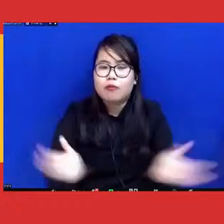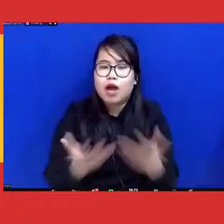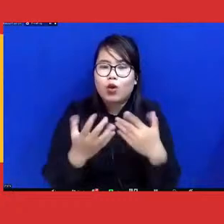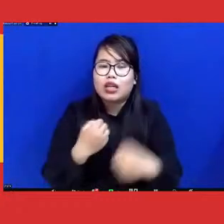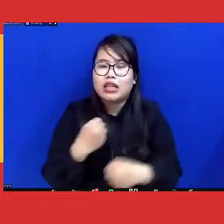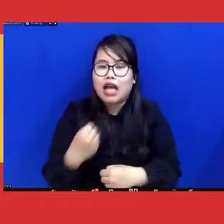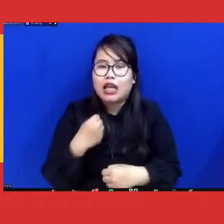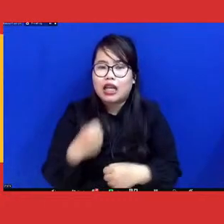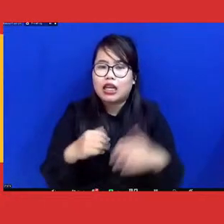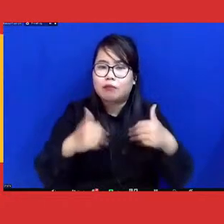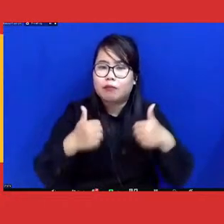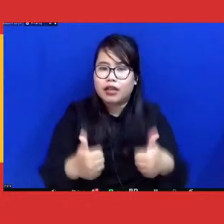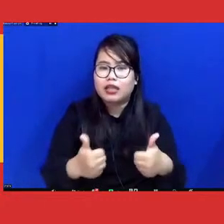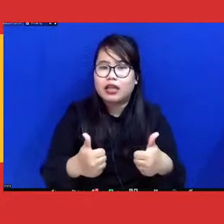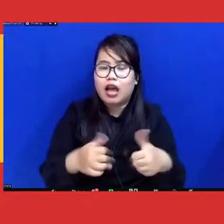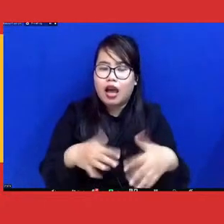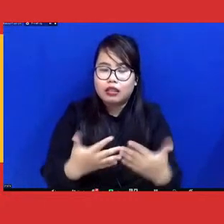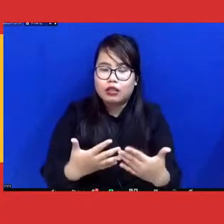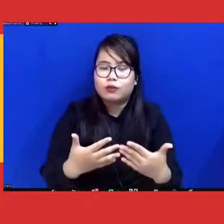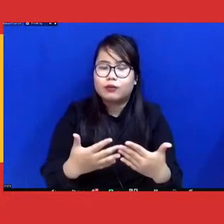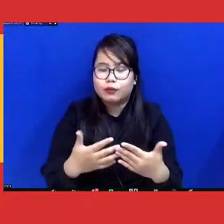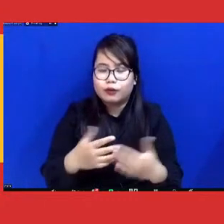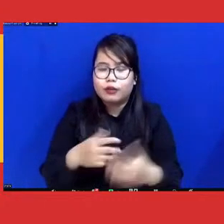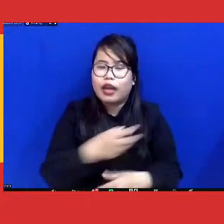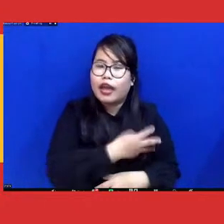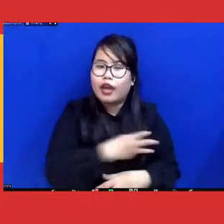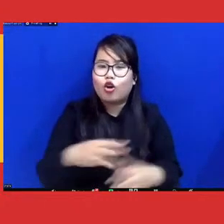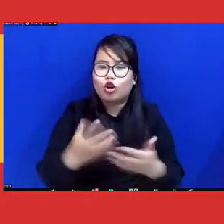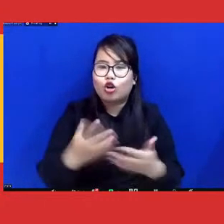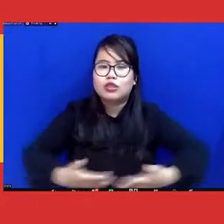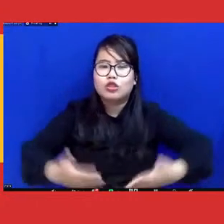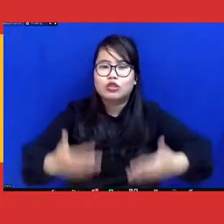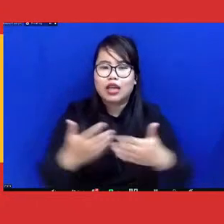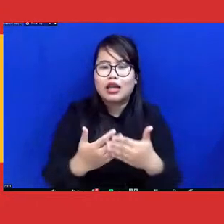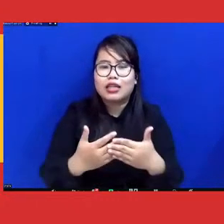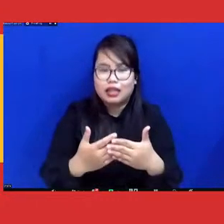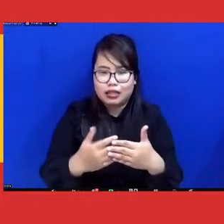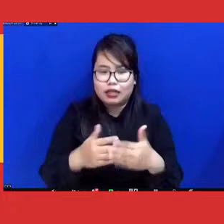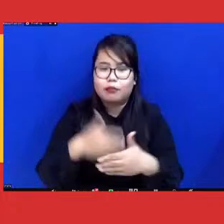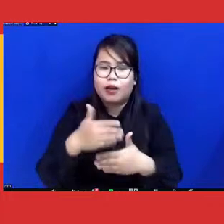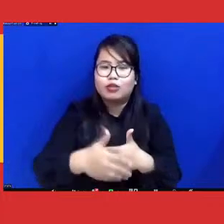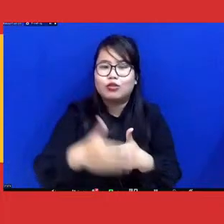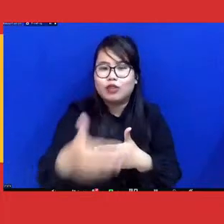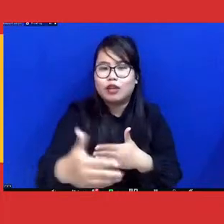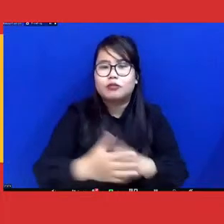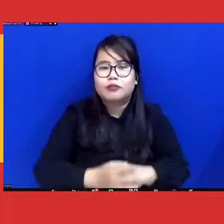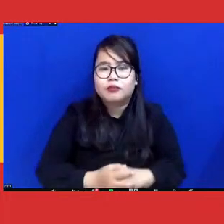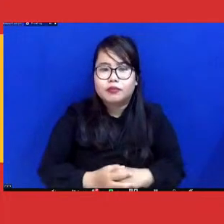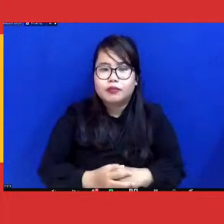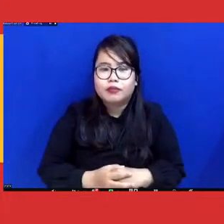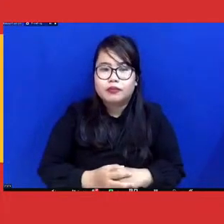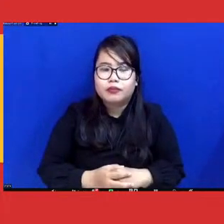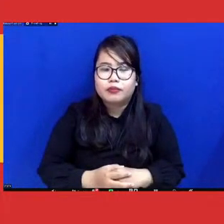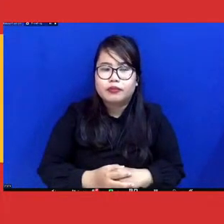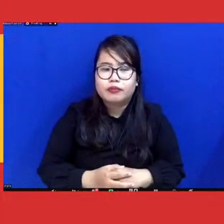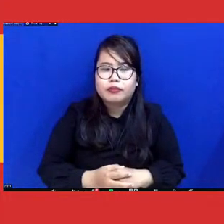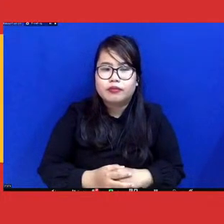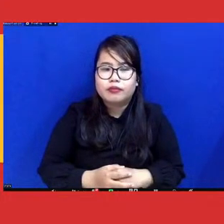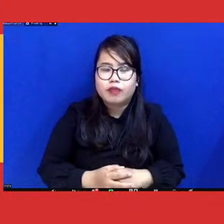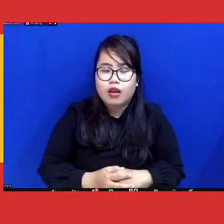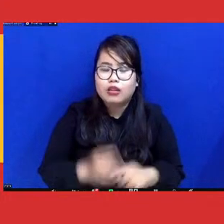social, economic, and political instability that promoted inclusion and participation of all members of society.